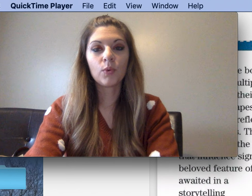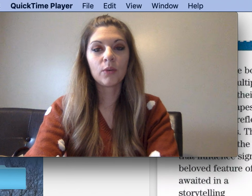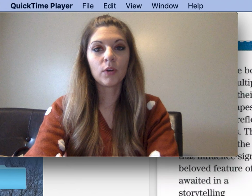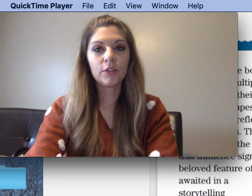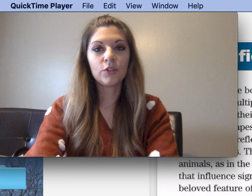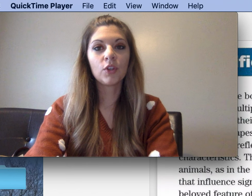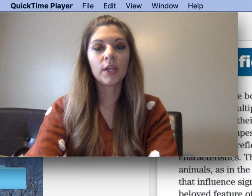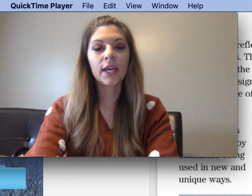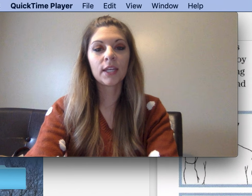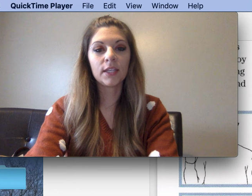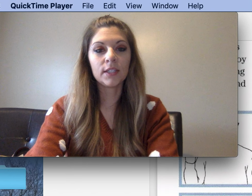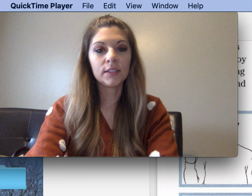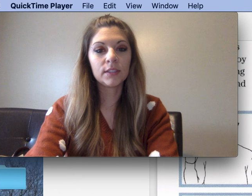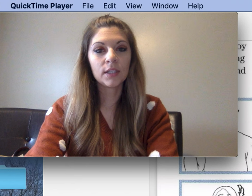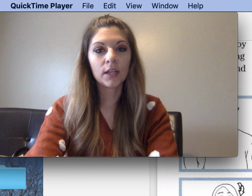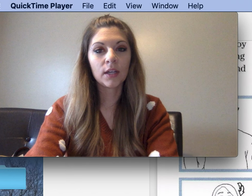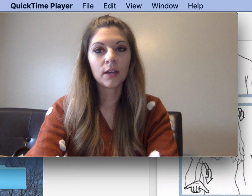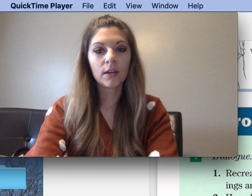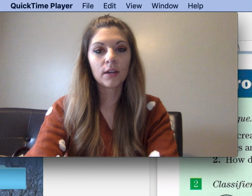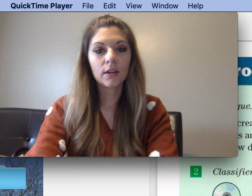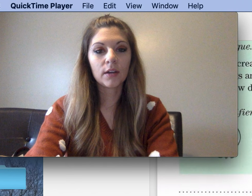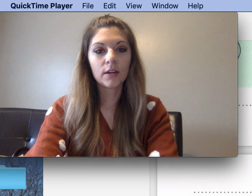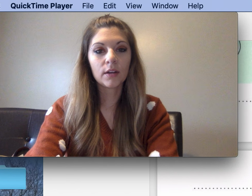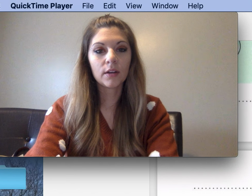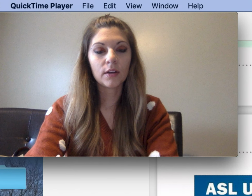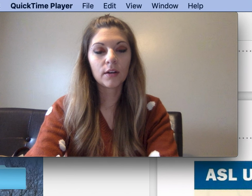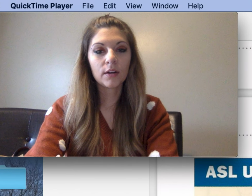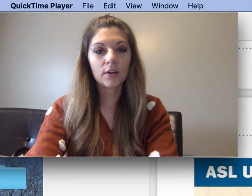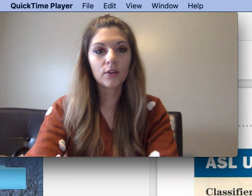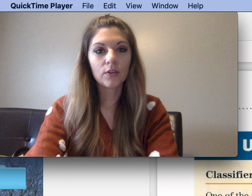but what I want you to look at is